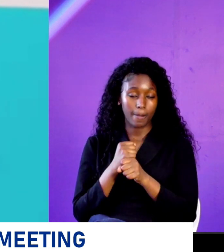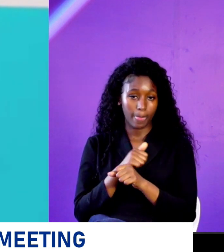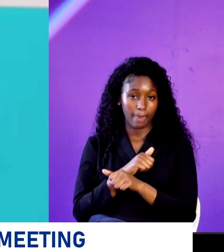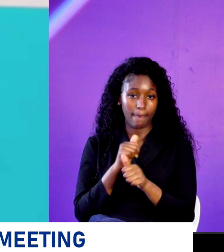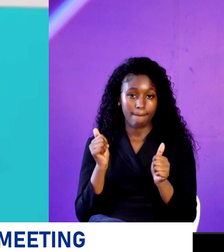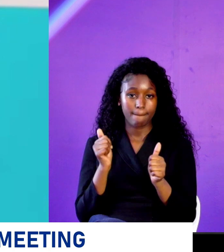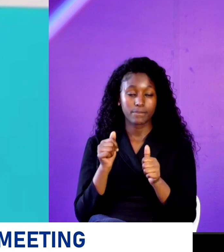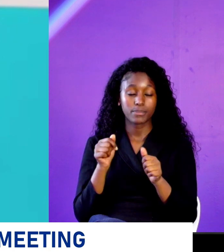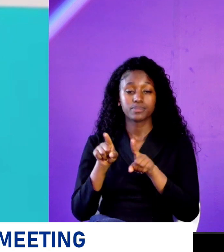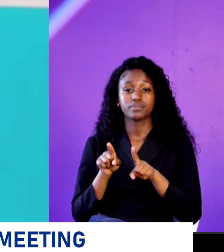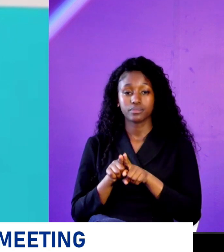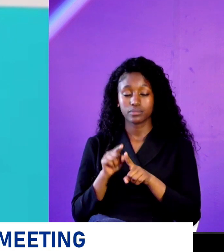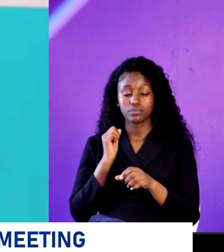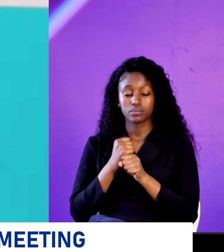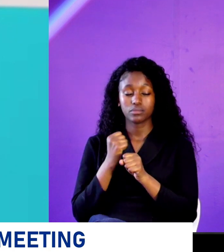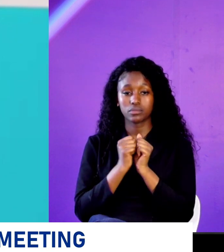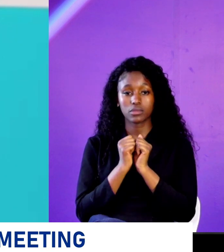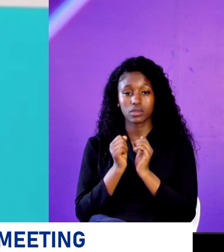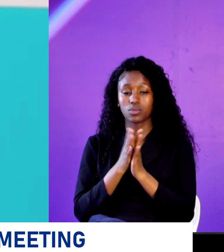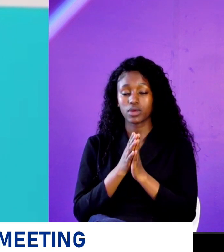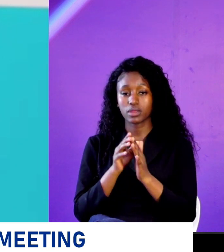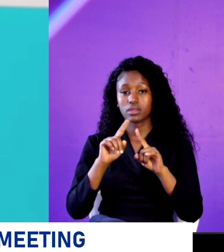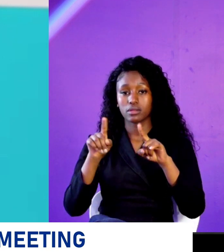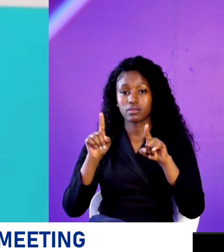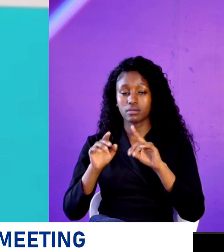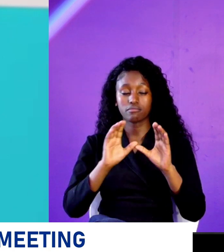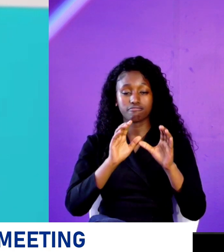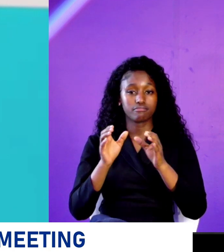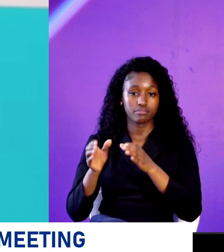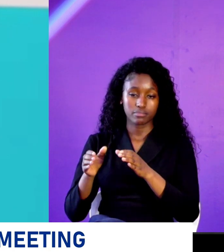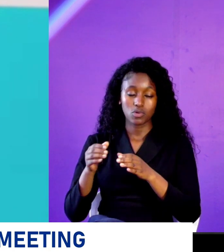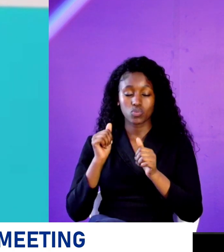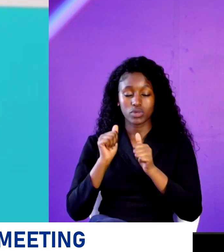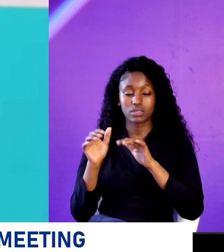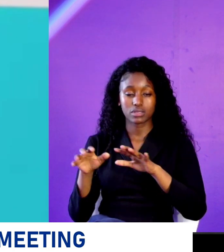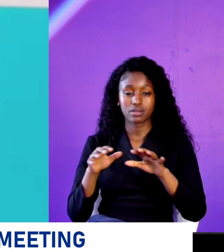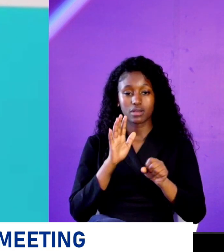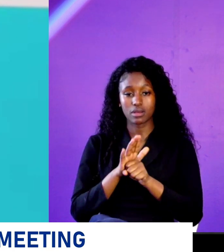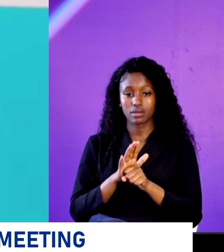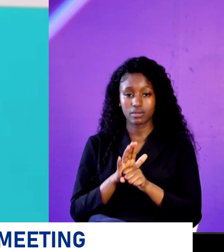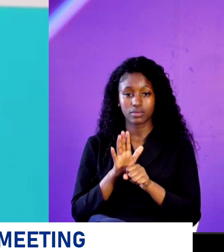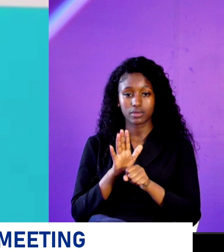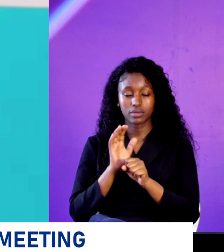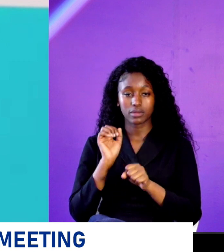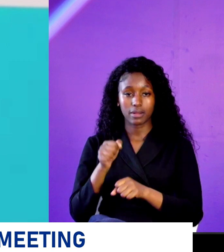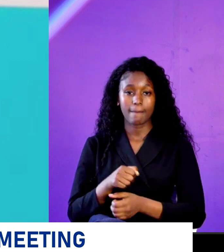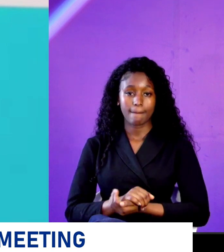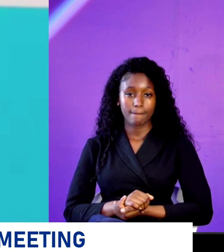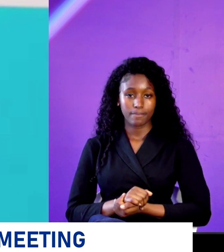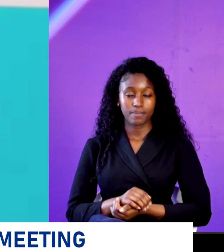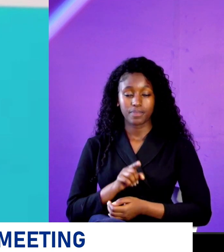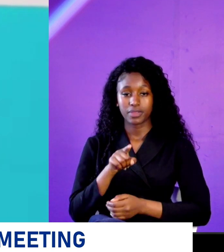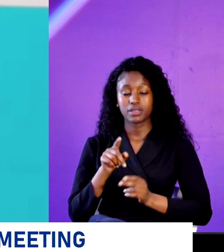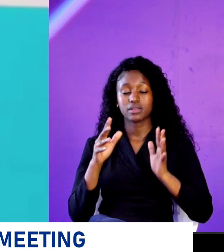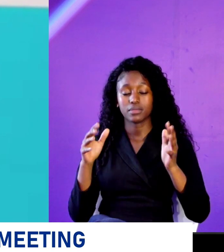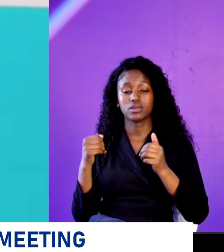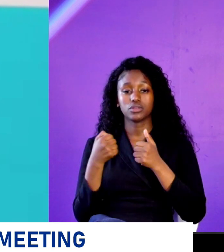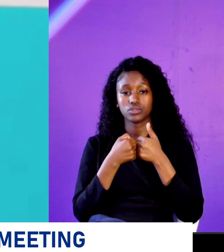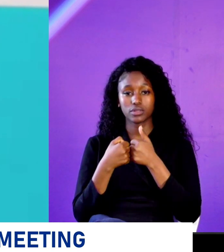multilateral cooperation is under strain. These challenges threaten